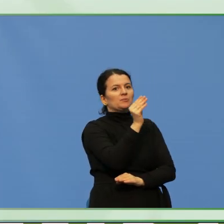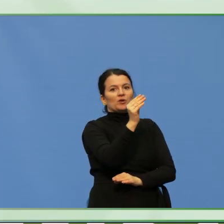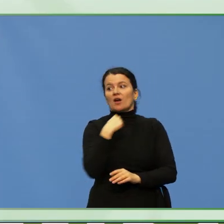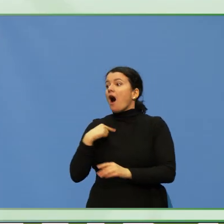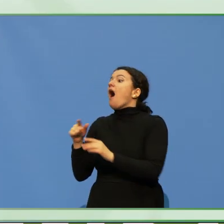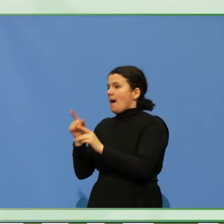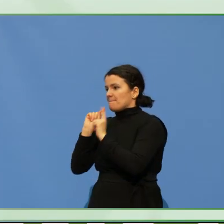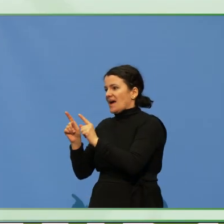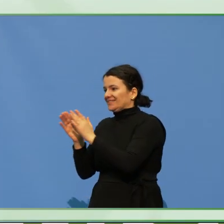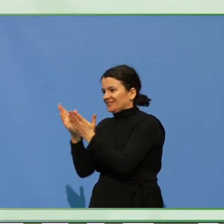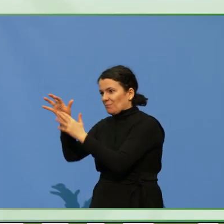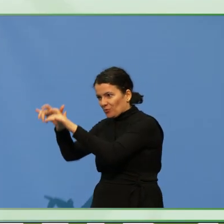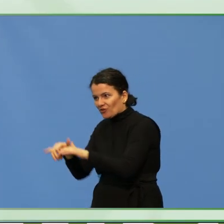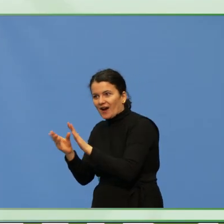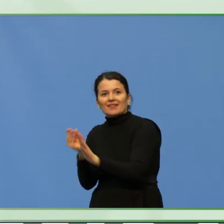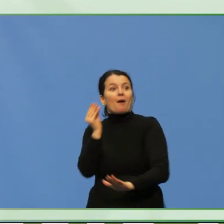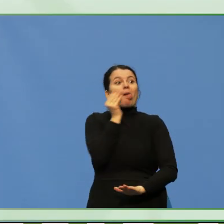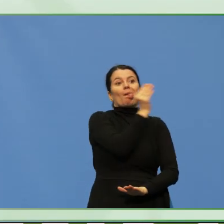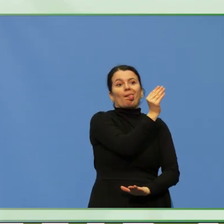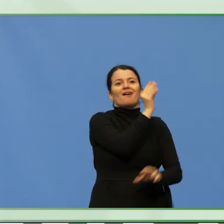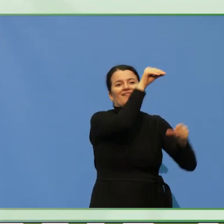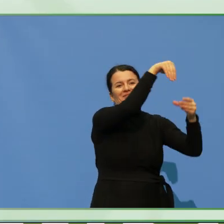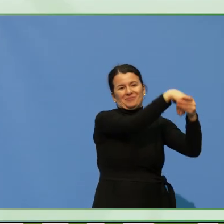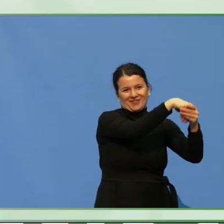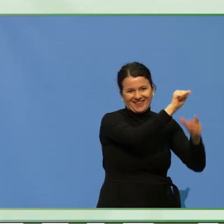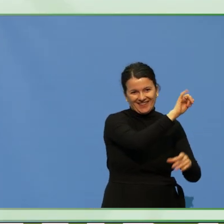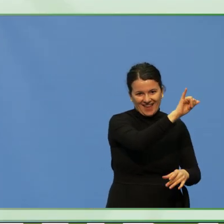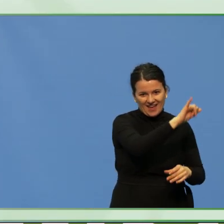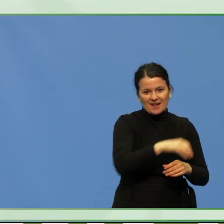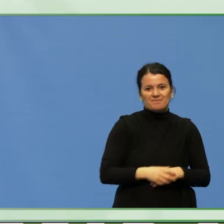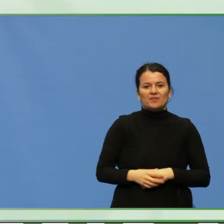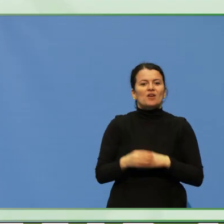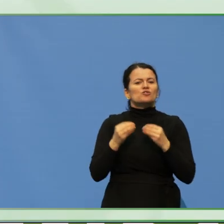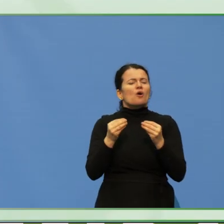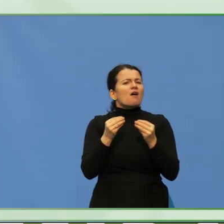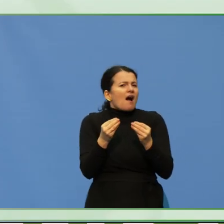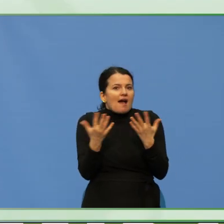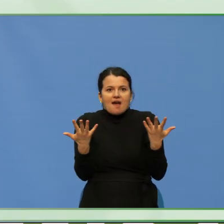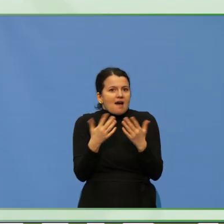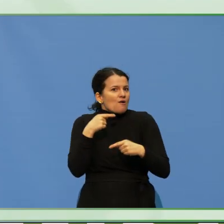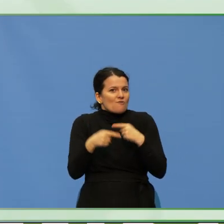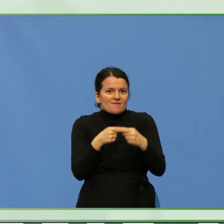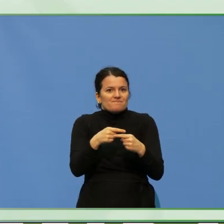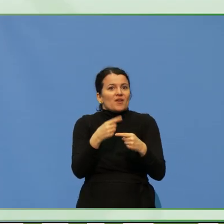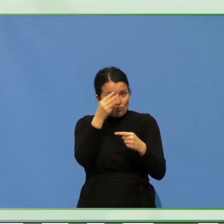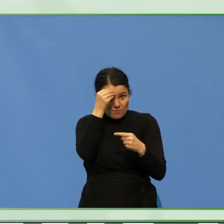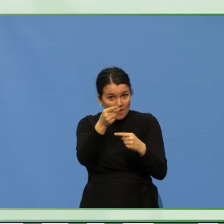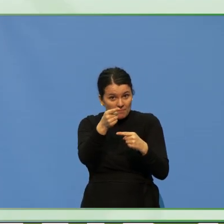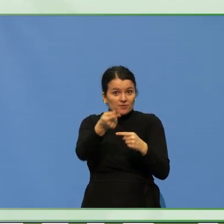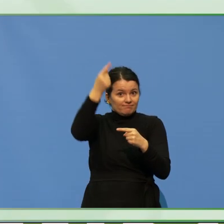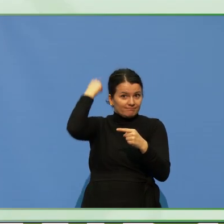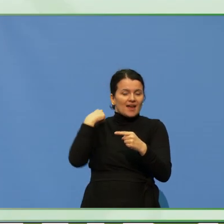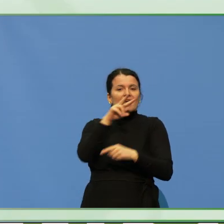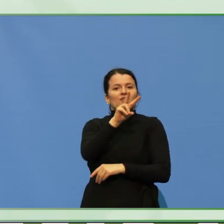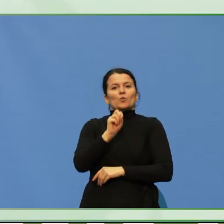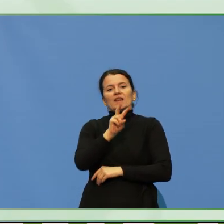and representative? So this starts in November 2022, as many of you will remember, and the first product that Microsoft put out with